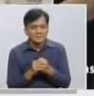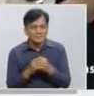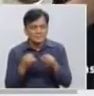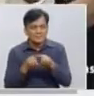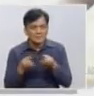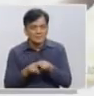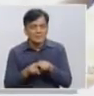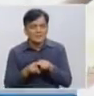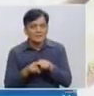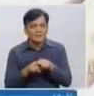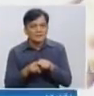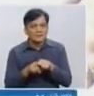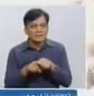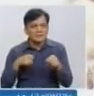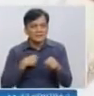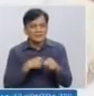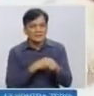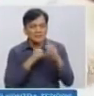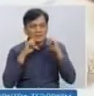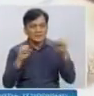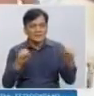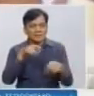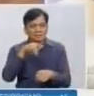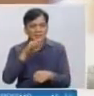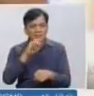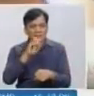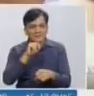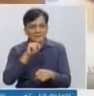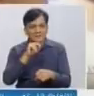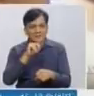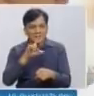and former Senate President Aquilino Pimentel